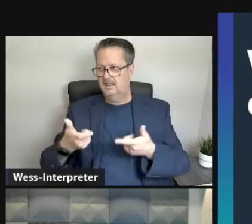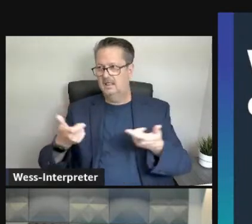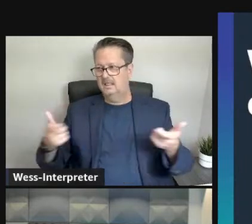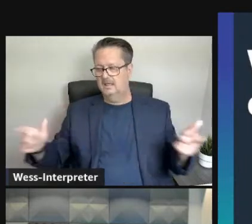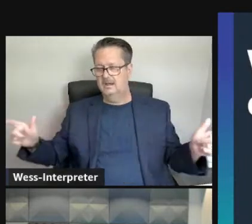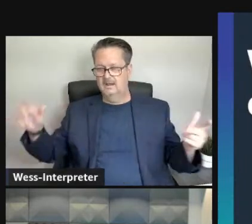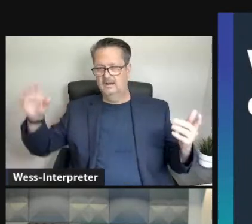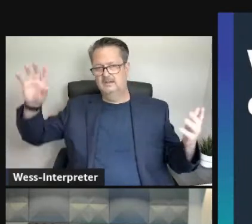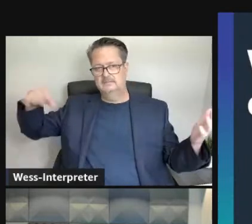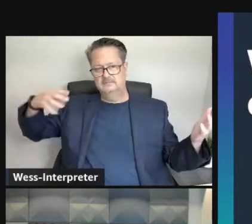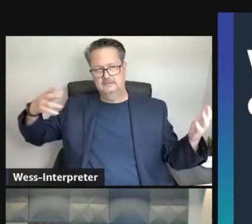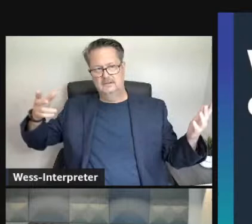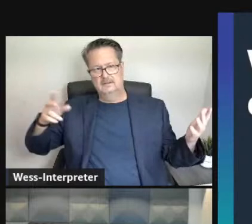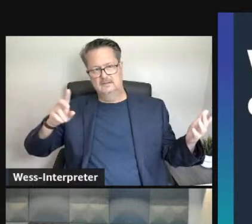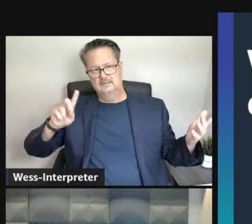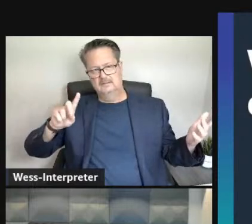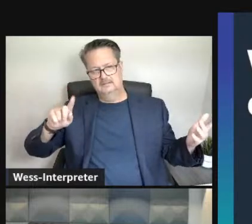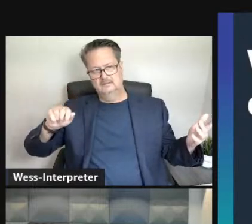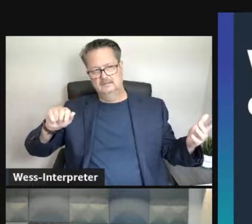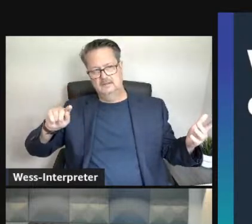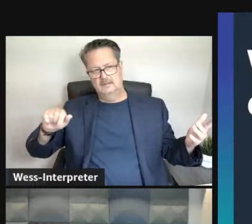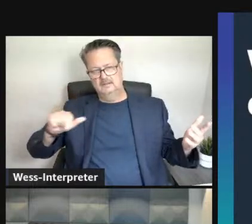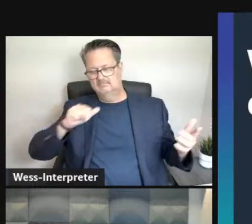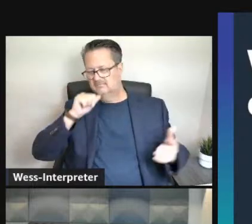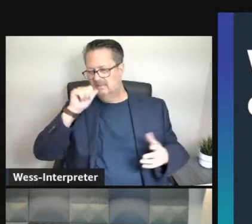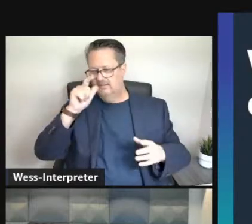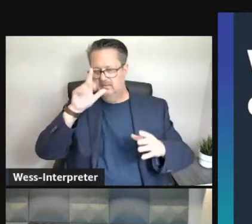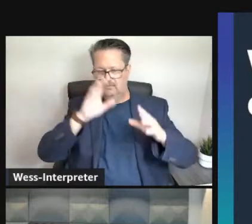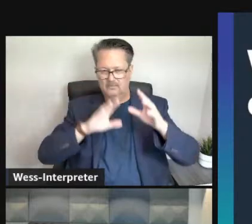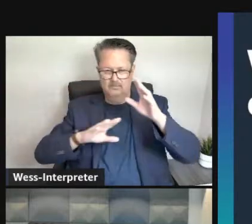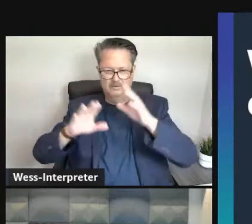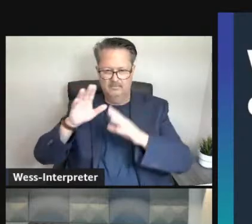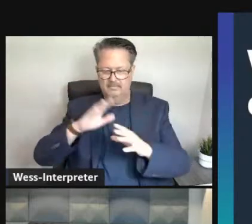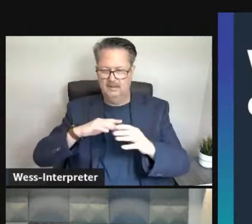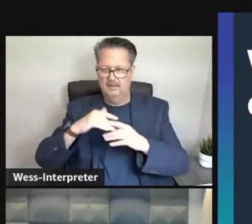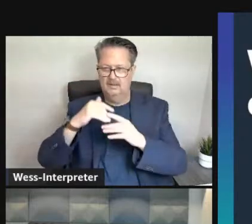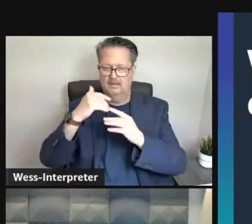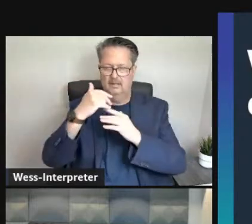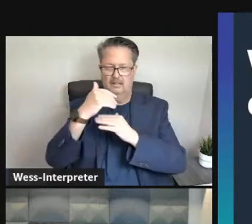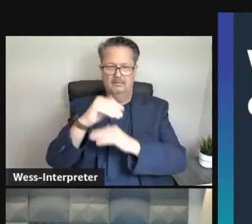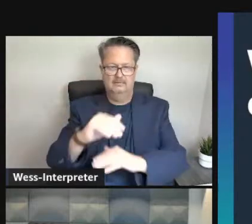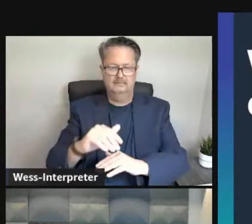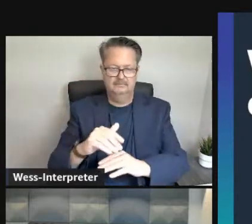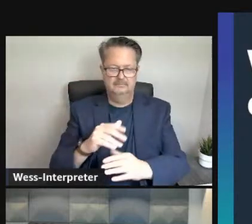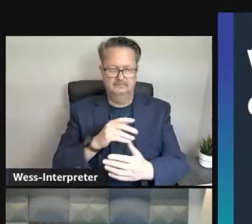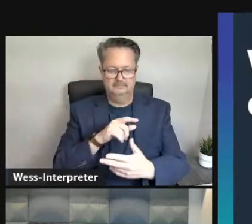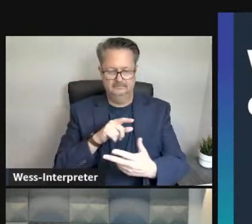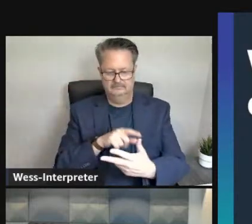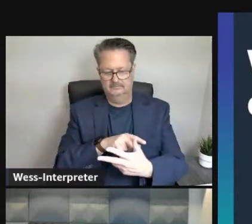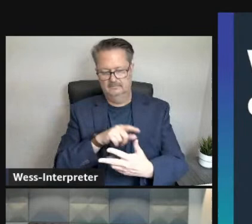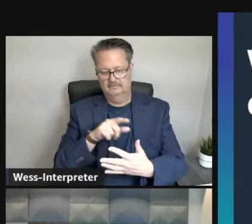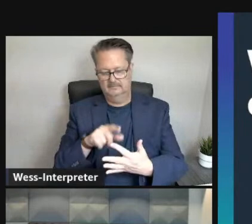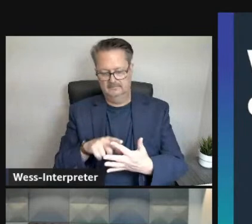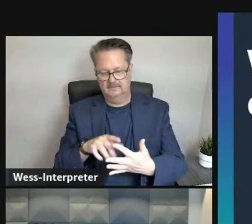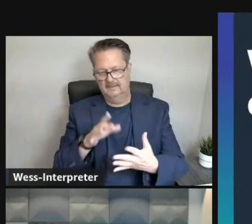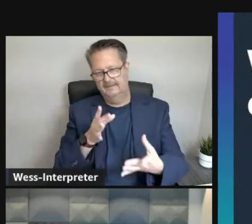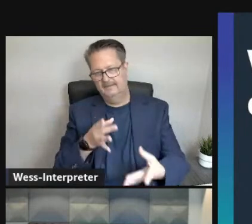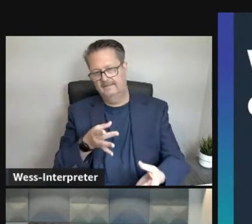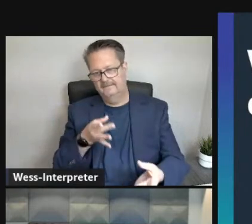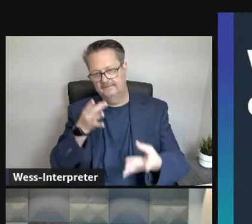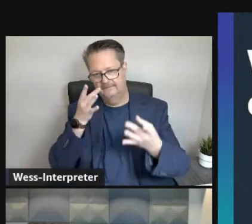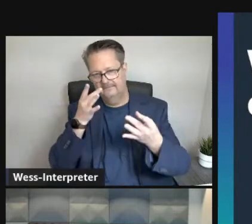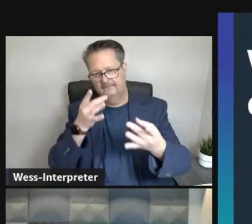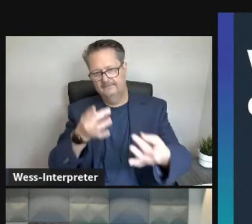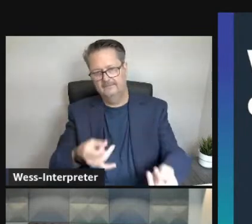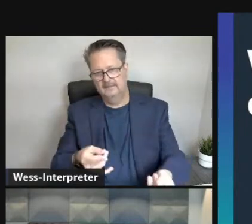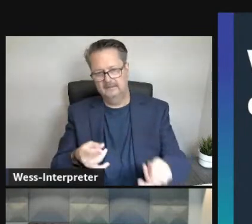processing tasks without worrying about infrastructure constraints. So, and the second one is the efficient resource utilization is another